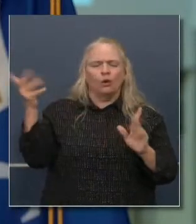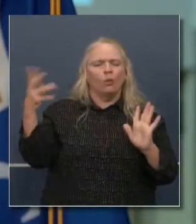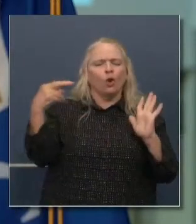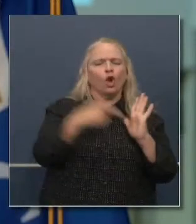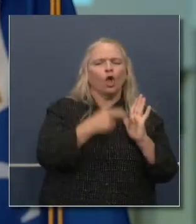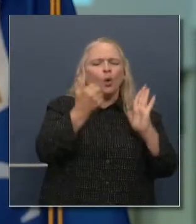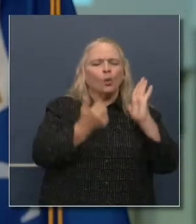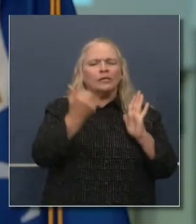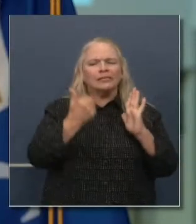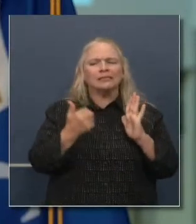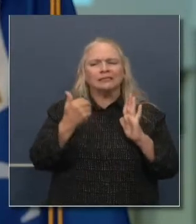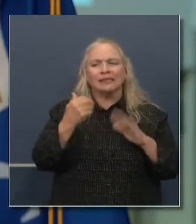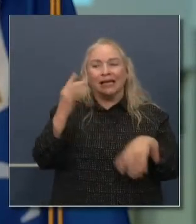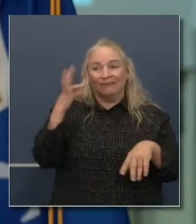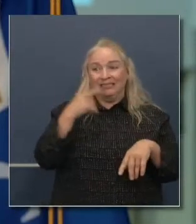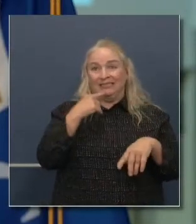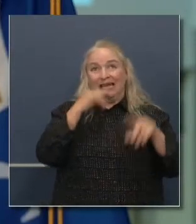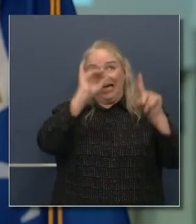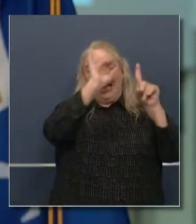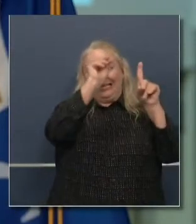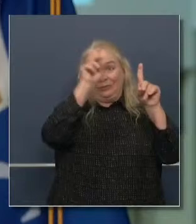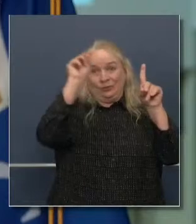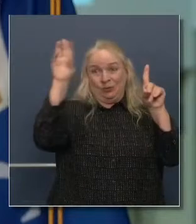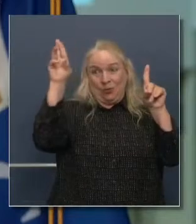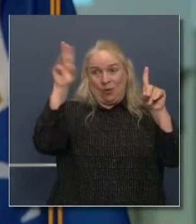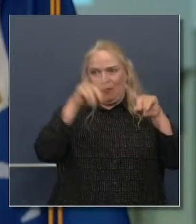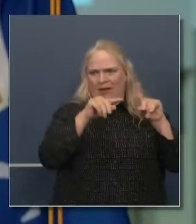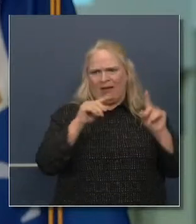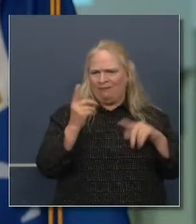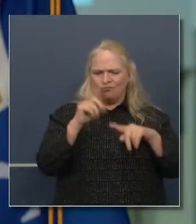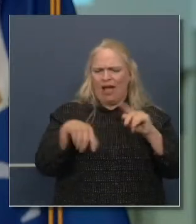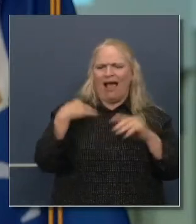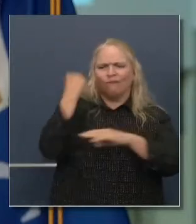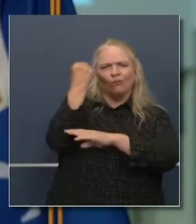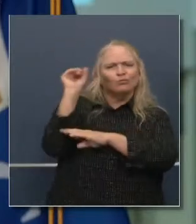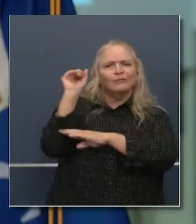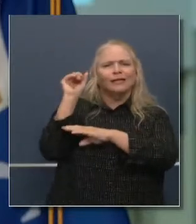it's under that heading, that's what it would be referring to.